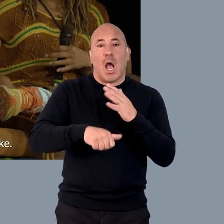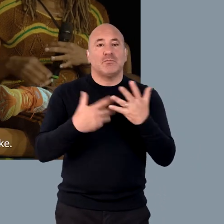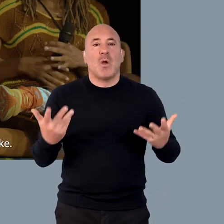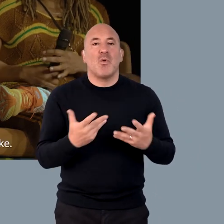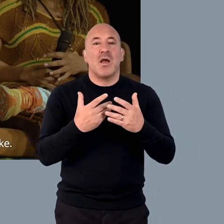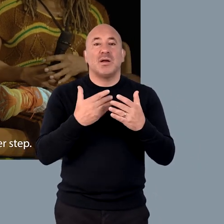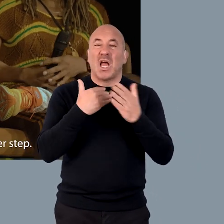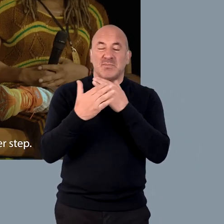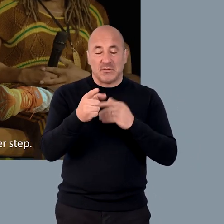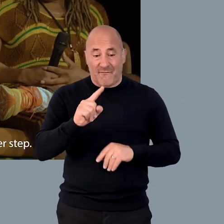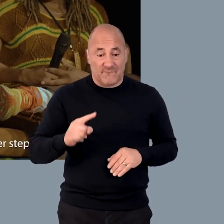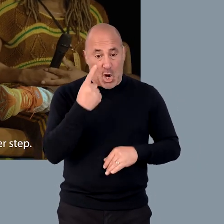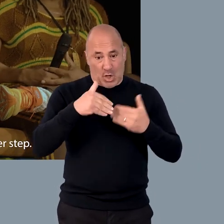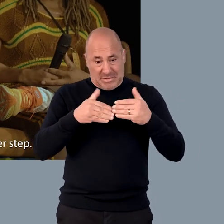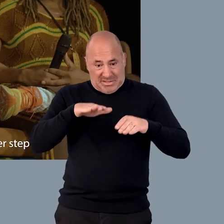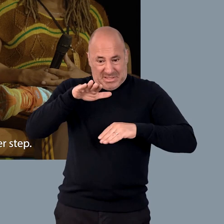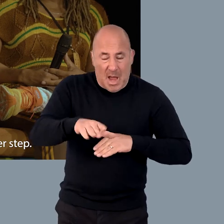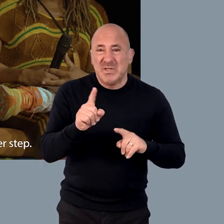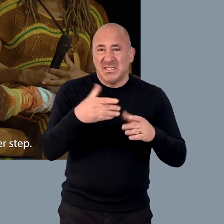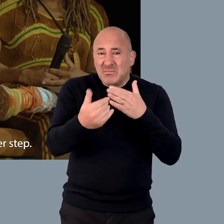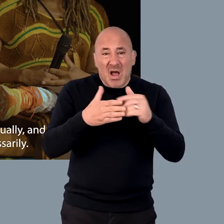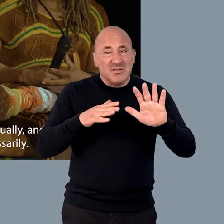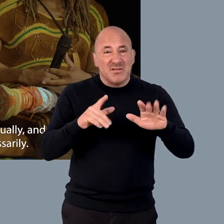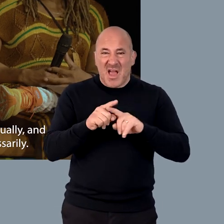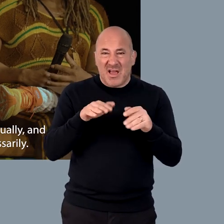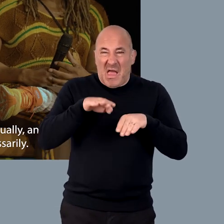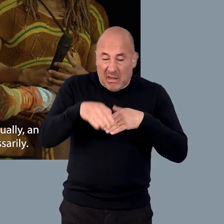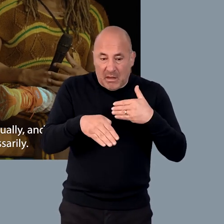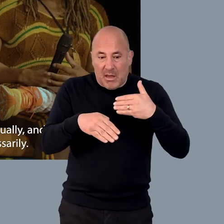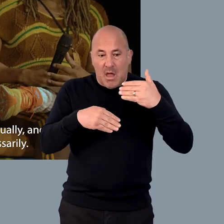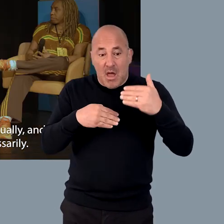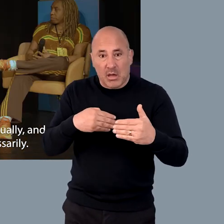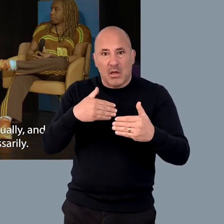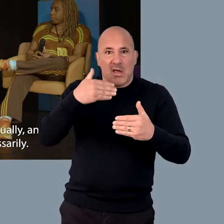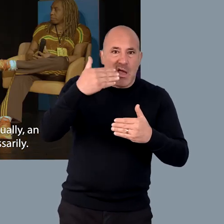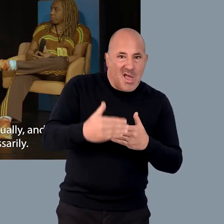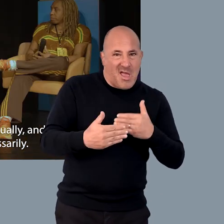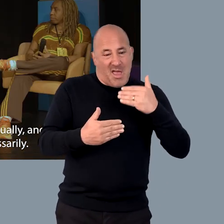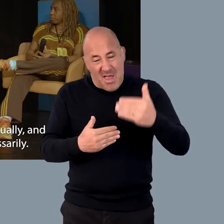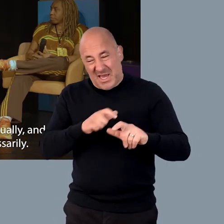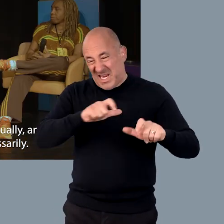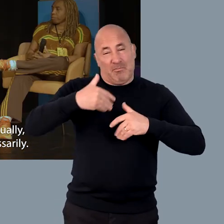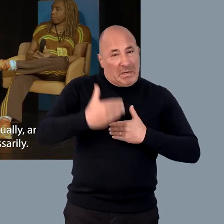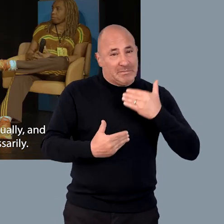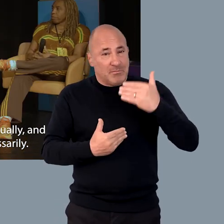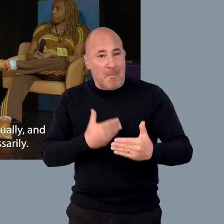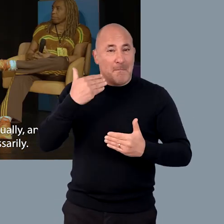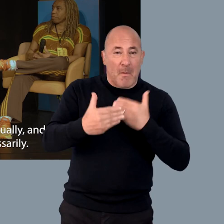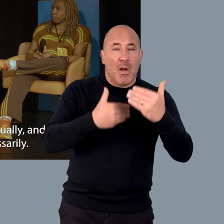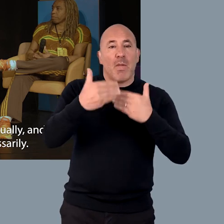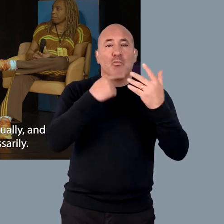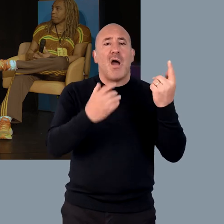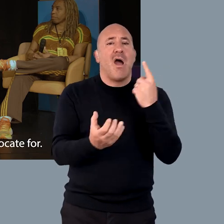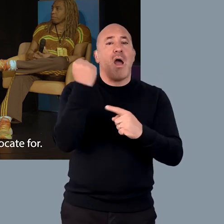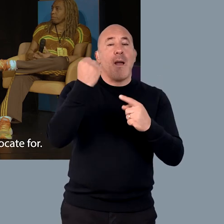what your first step is like like just then take another step then take another step just keep stepping you'll get somewhere eventually and you don't know where it's going to be